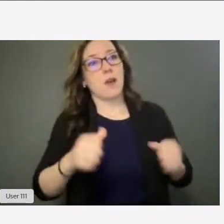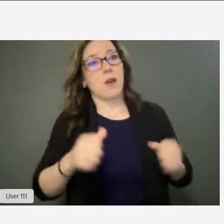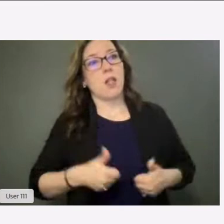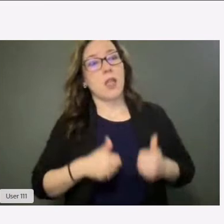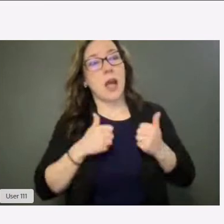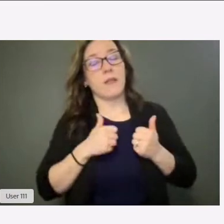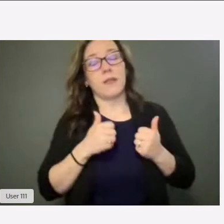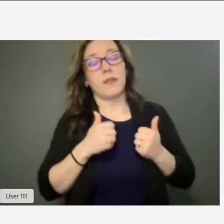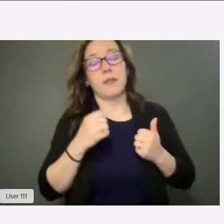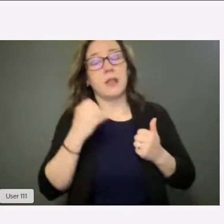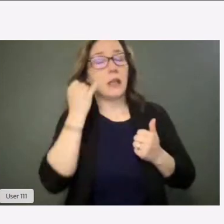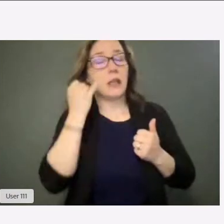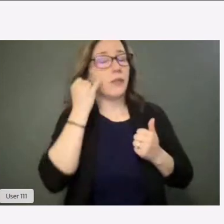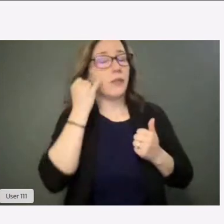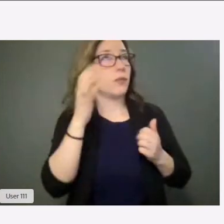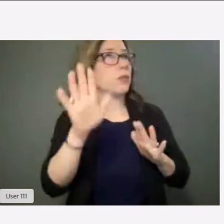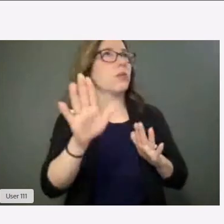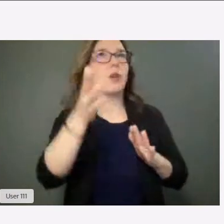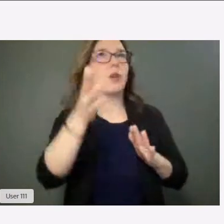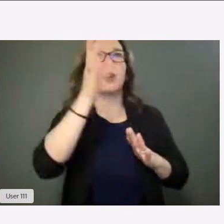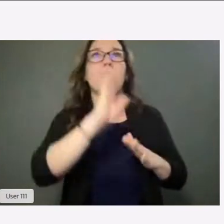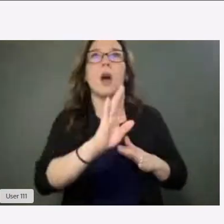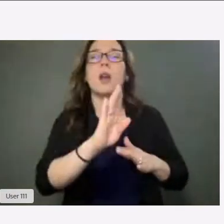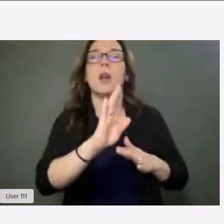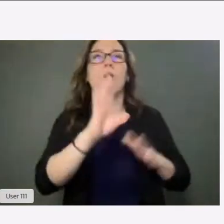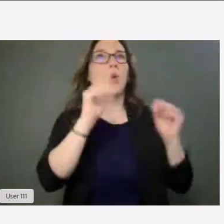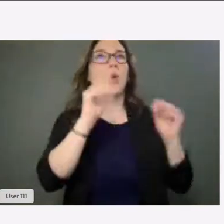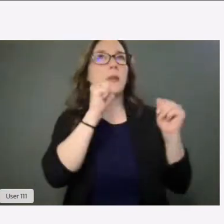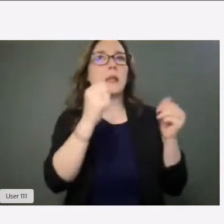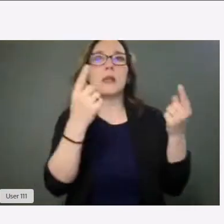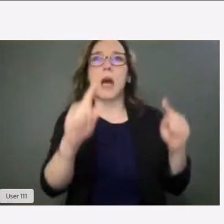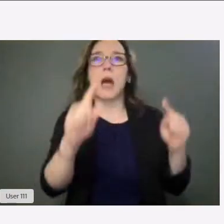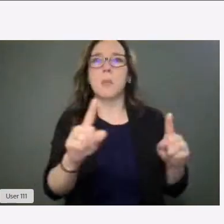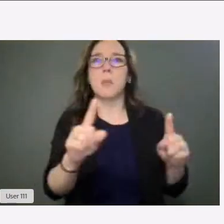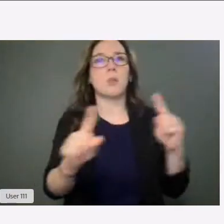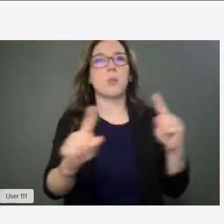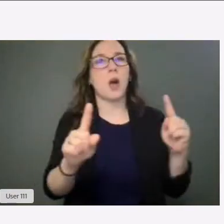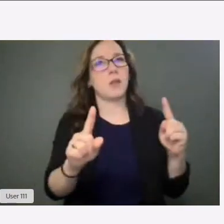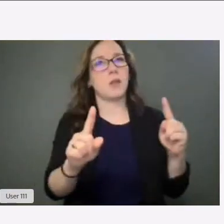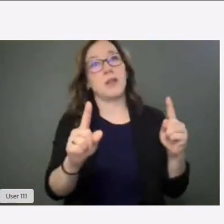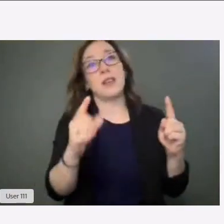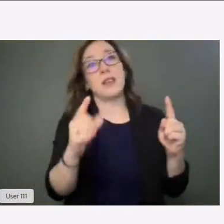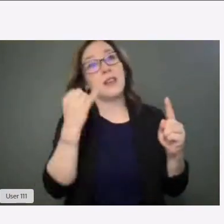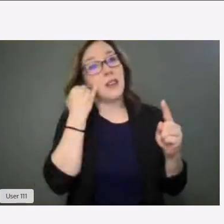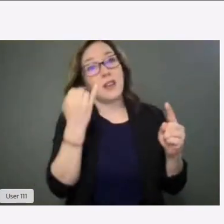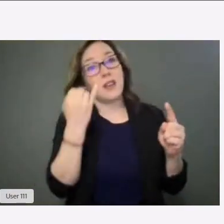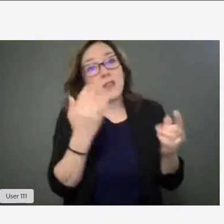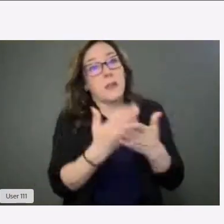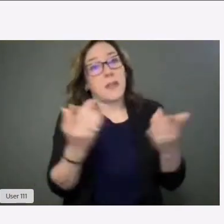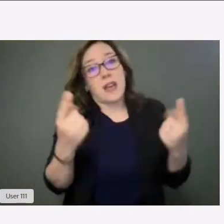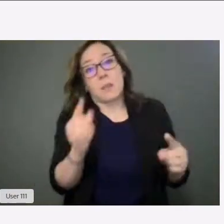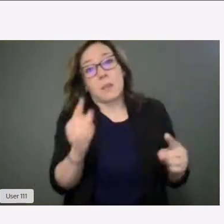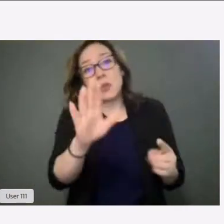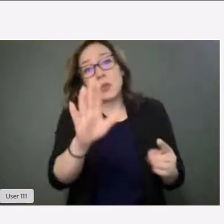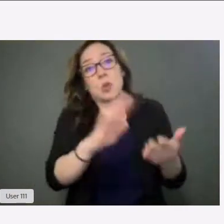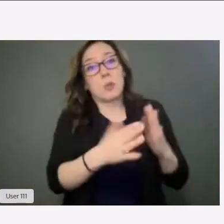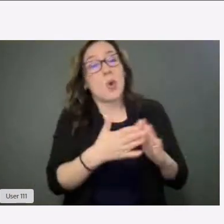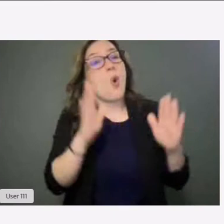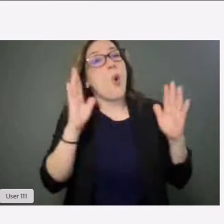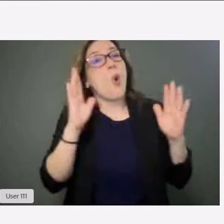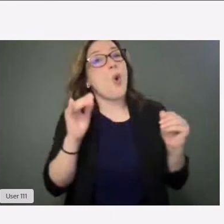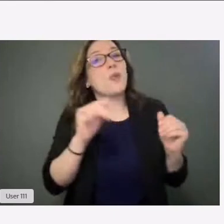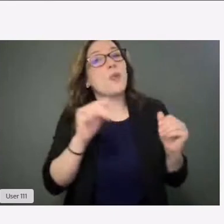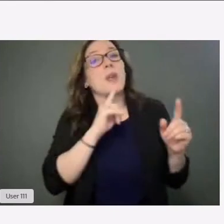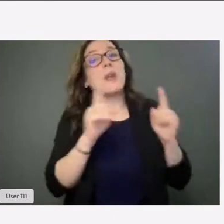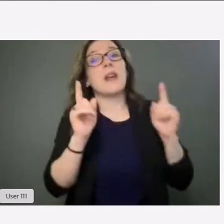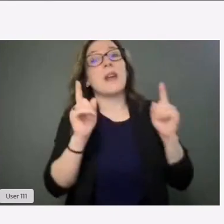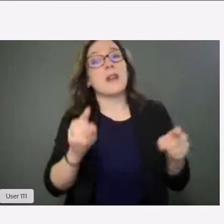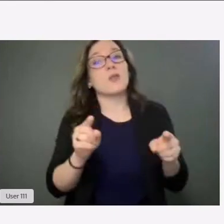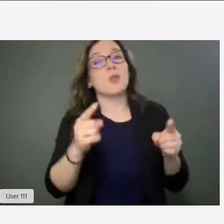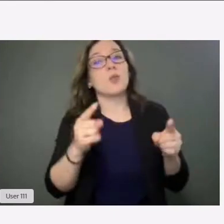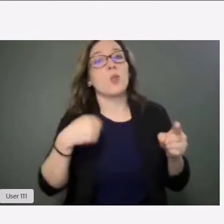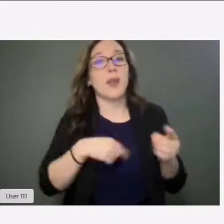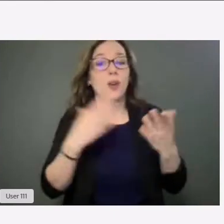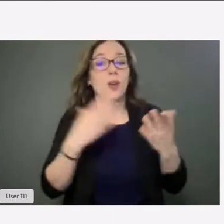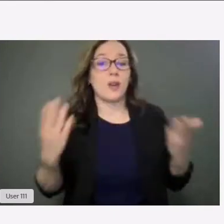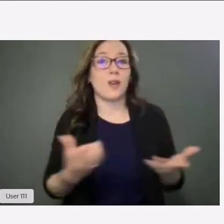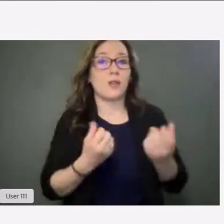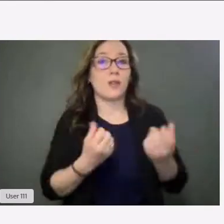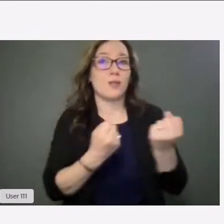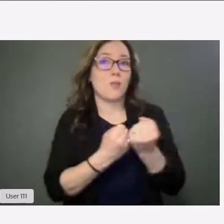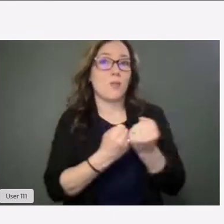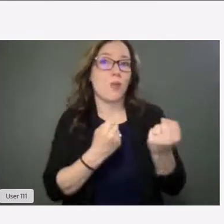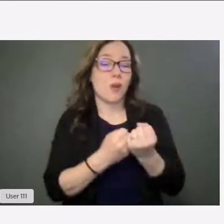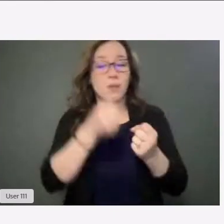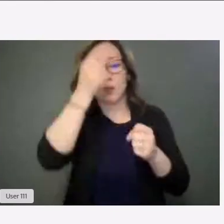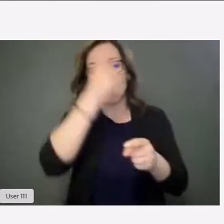that something like this were to occur again in your community. Mark, we hope you answered your question and know that we are standing by to support our brothers and